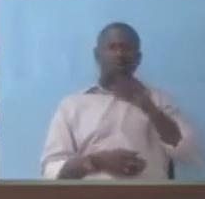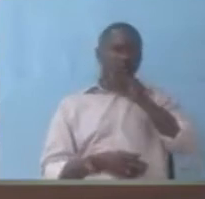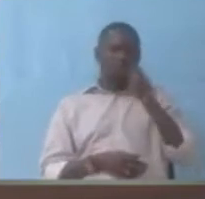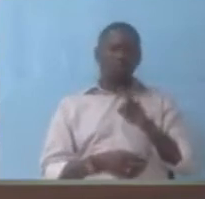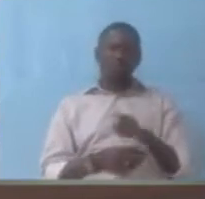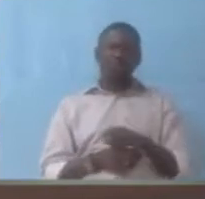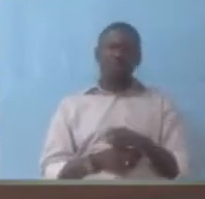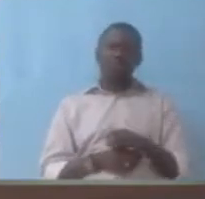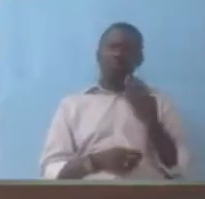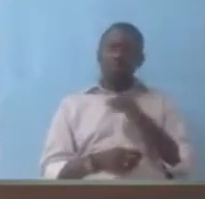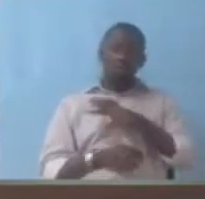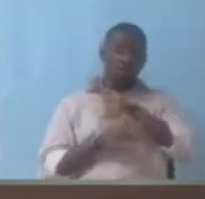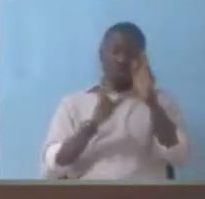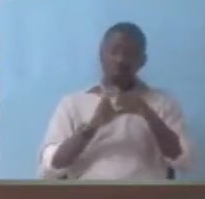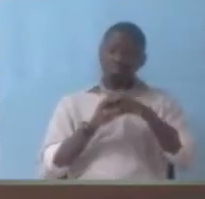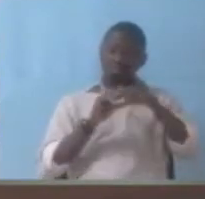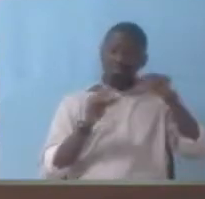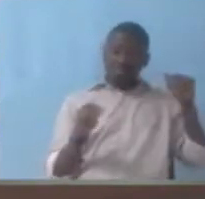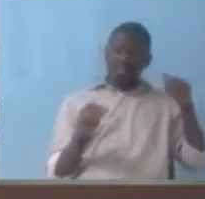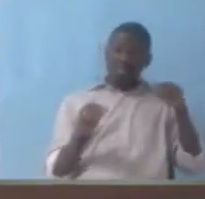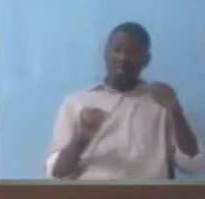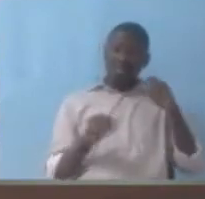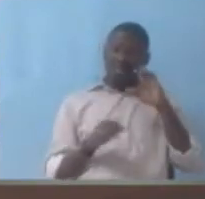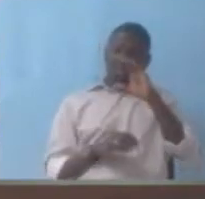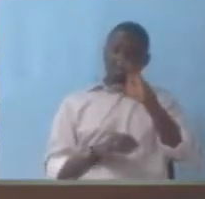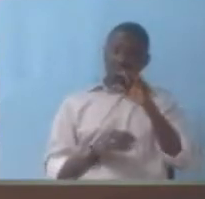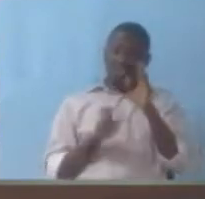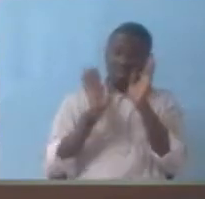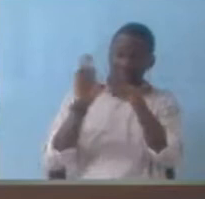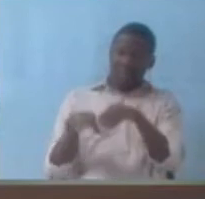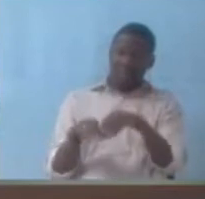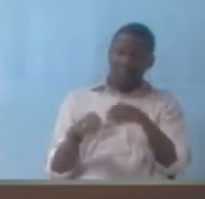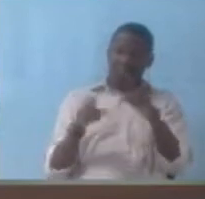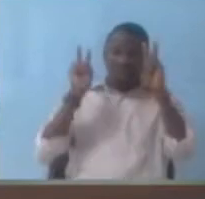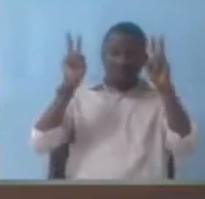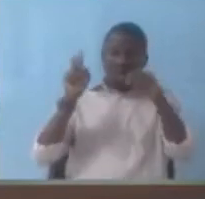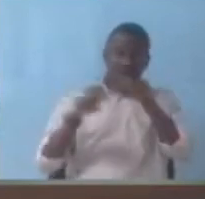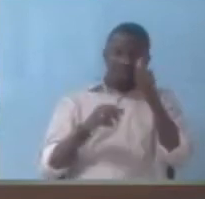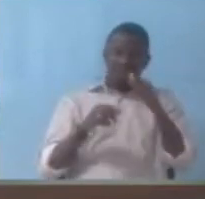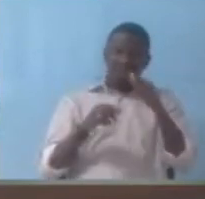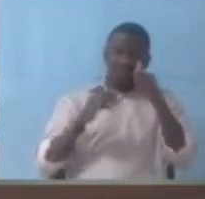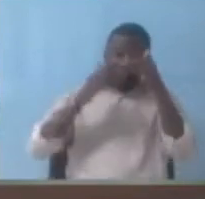Were we all to abandon the country and leave it to Yaya Jame and his cohorts?